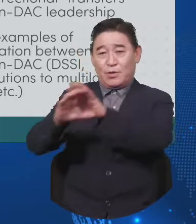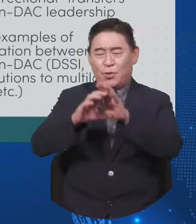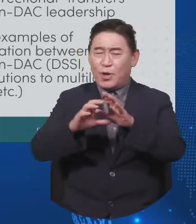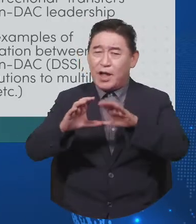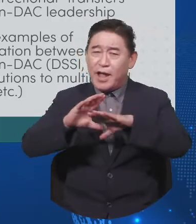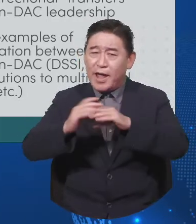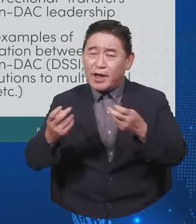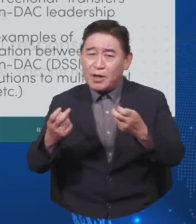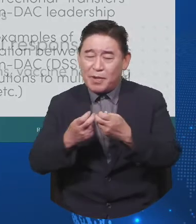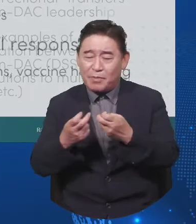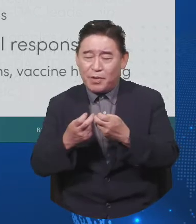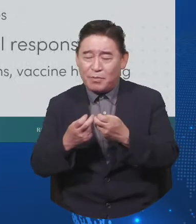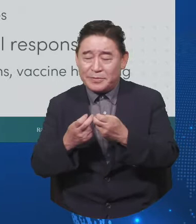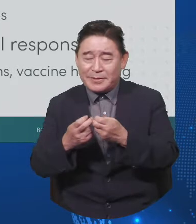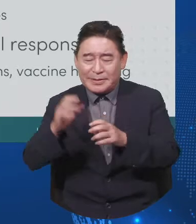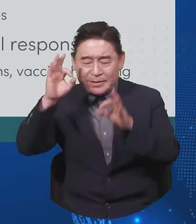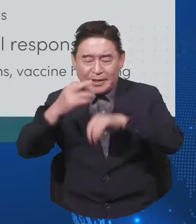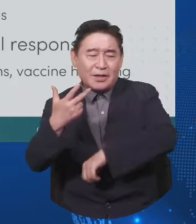vaccines.